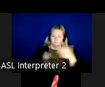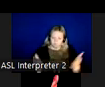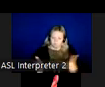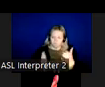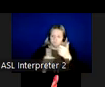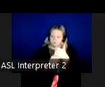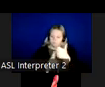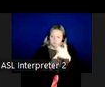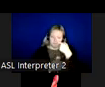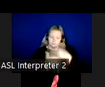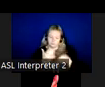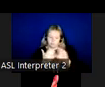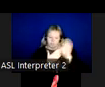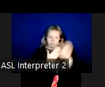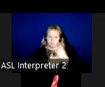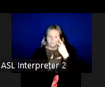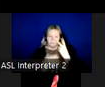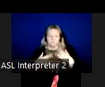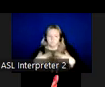Center calendar when it comes out